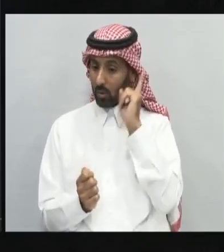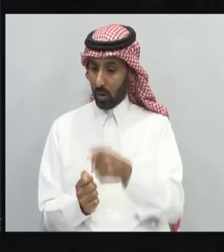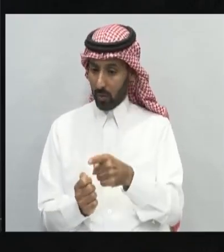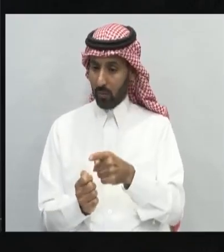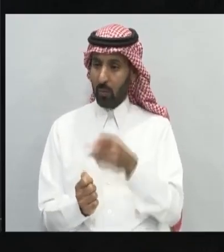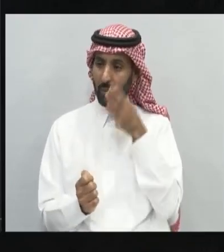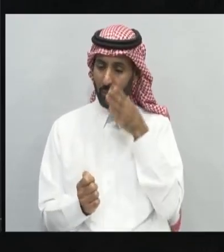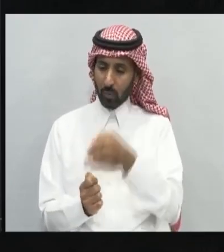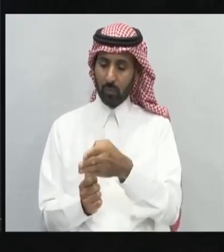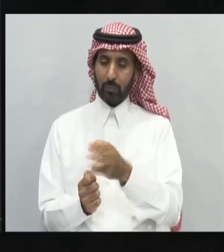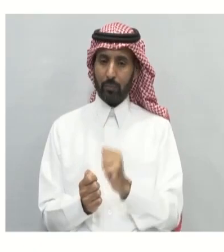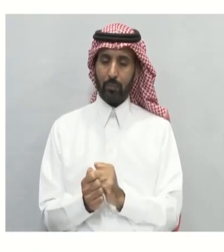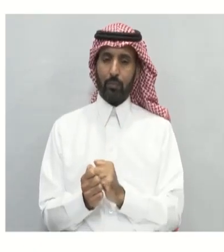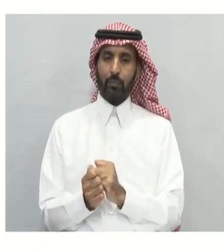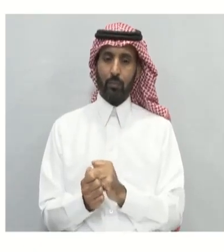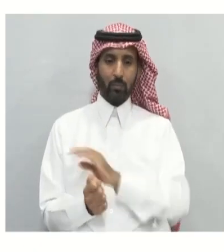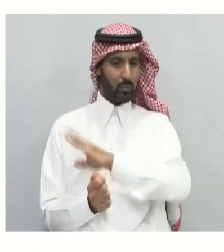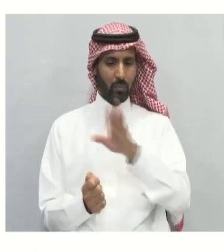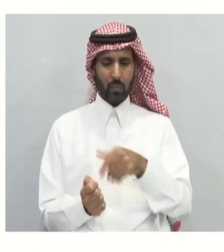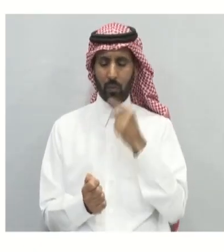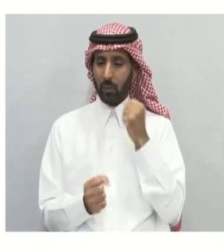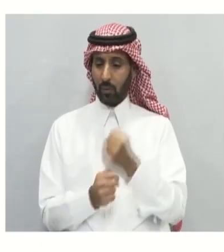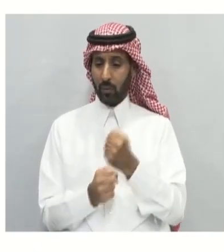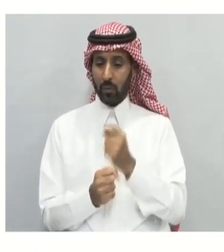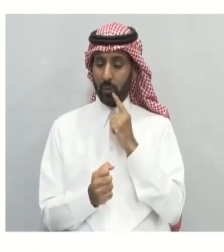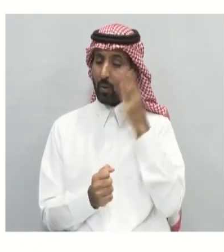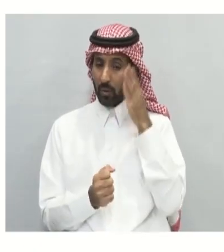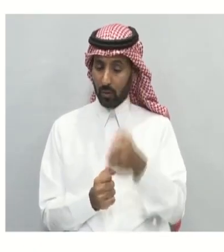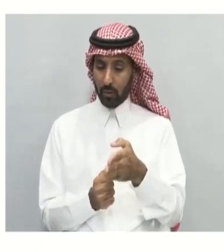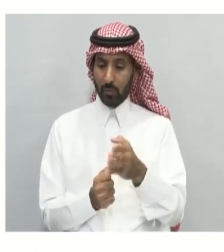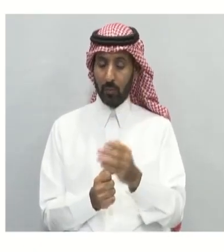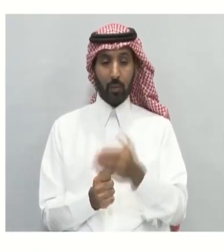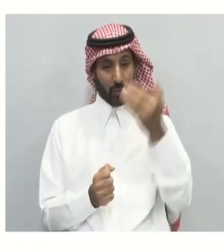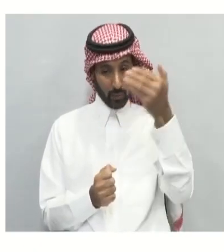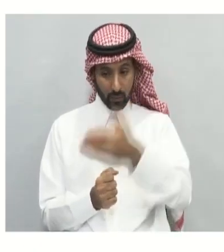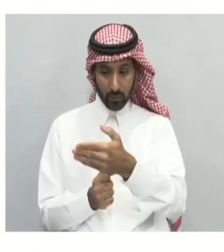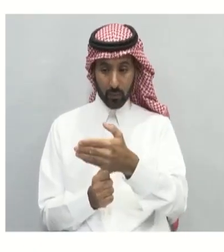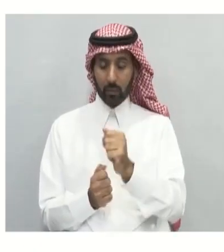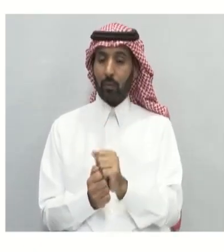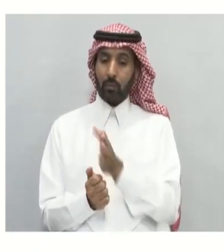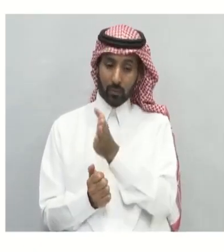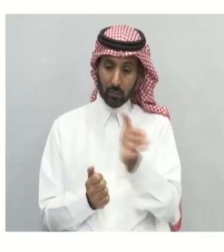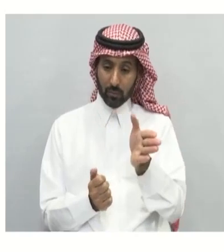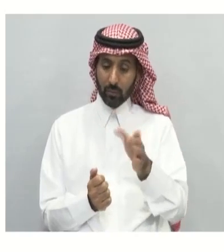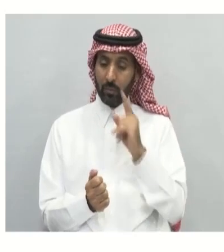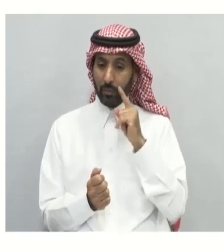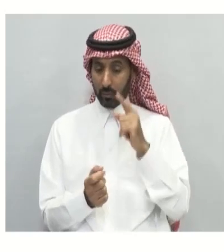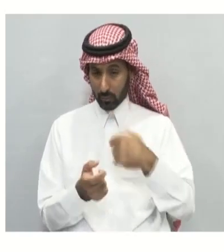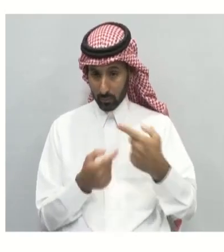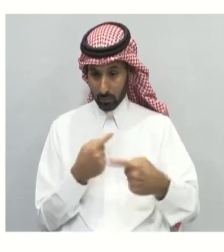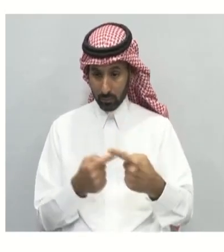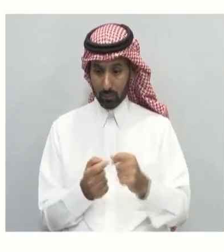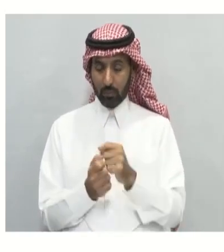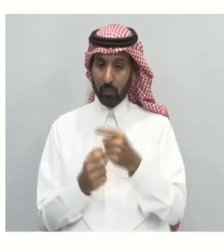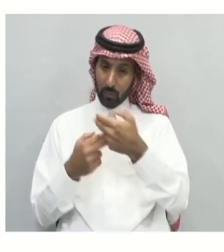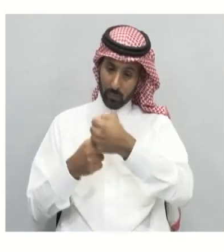instruction. So all of them are verbs. Head, turn left, take, continue, and